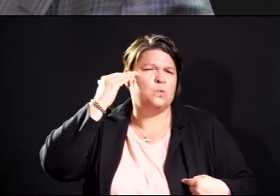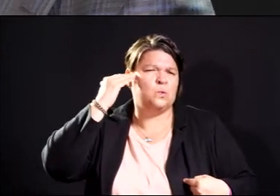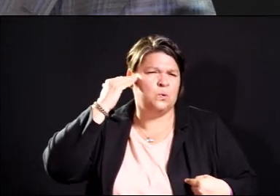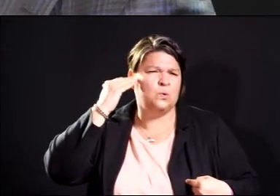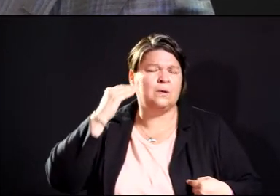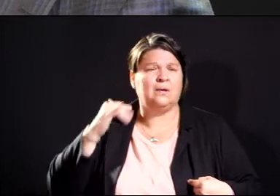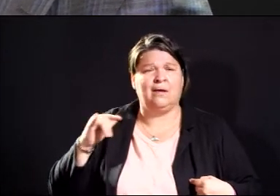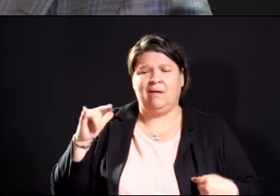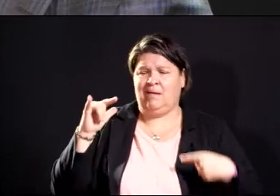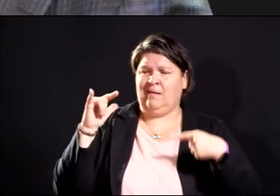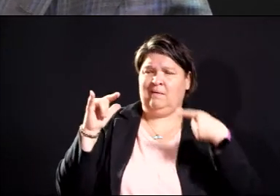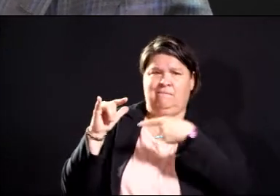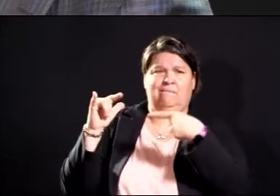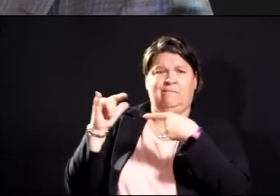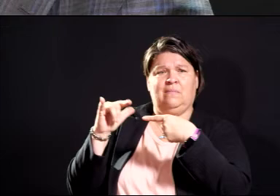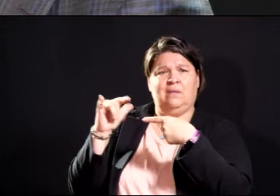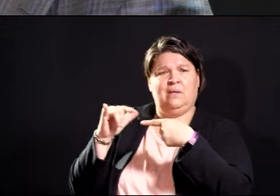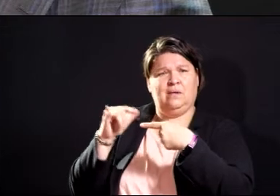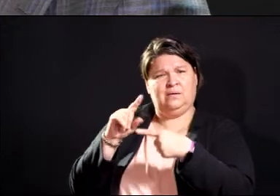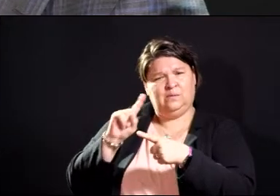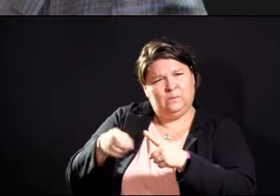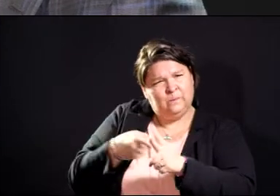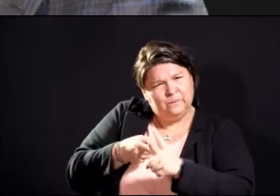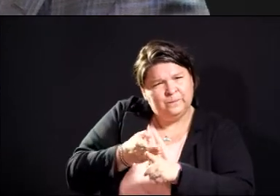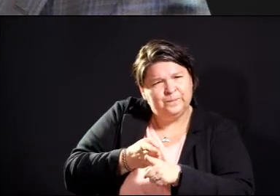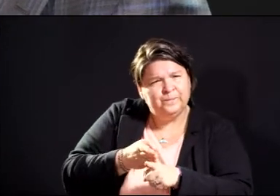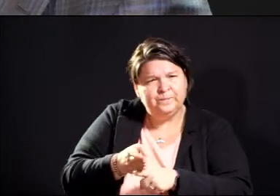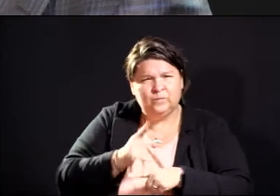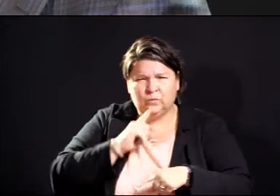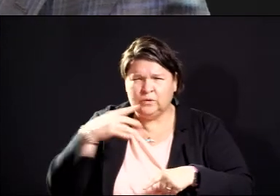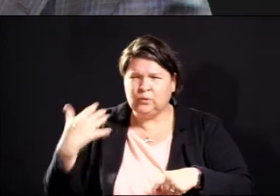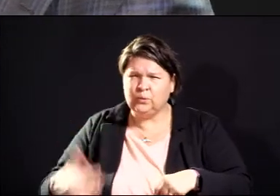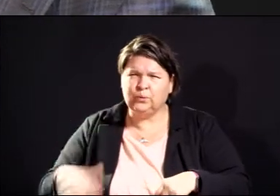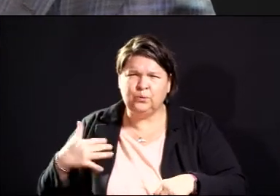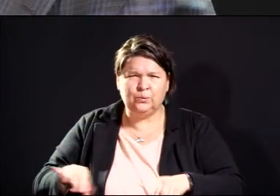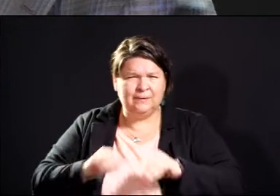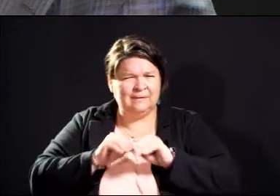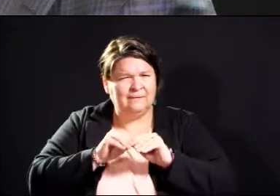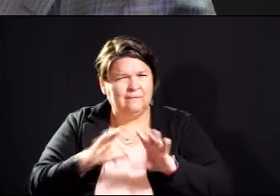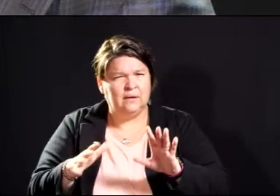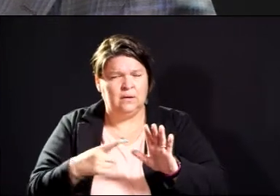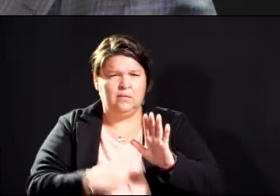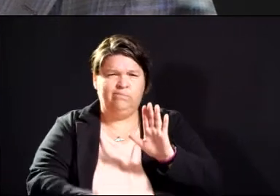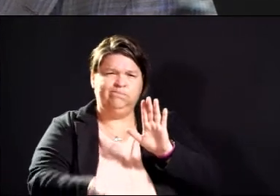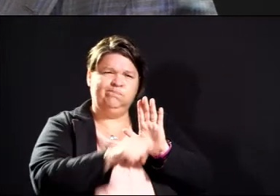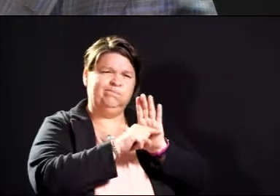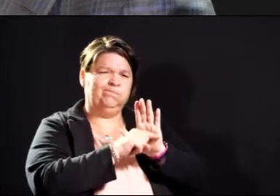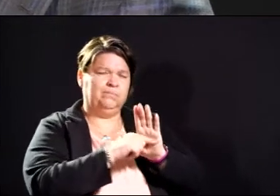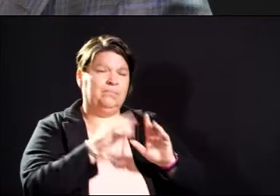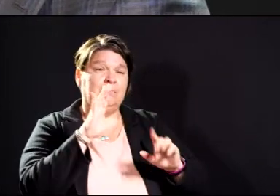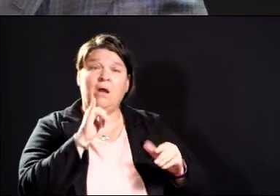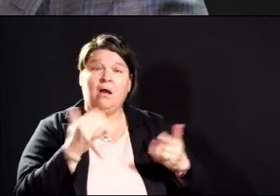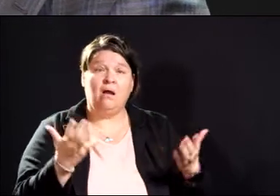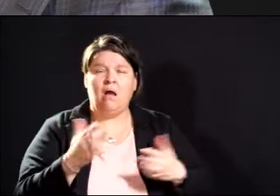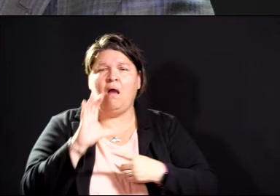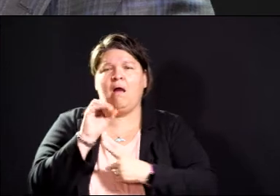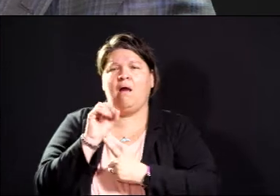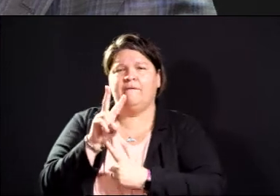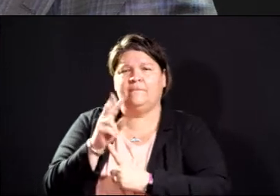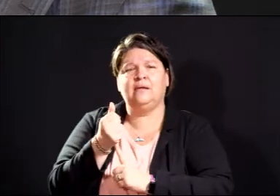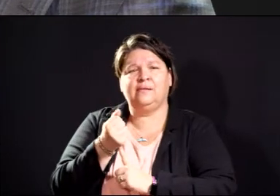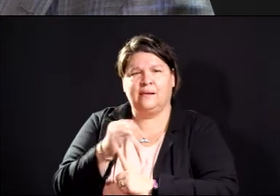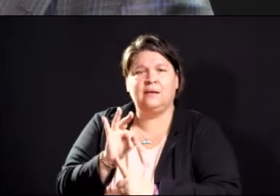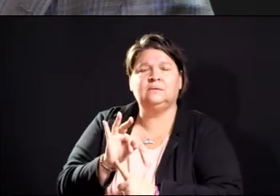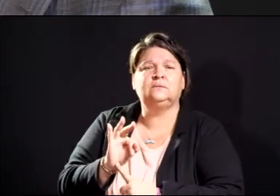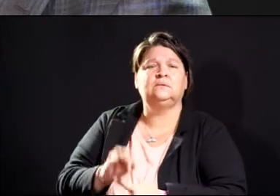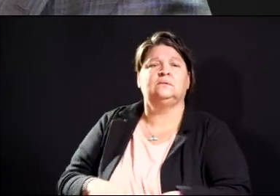impacted industries from COVID-19. And for the most part, people have stopped traveling, and I would